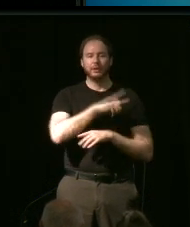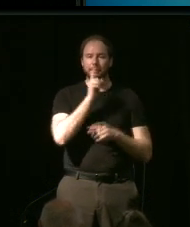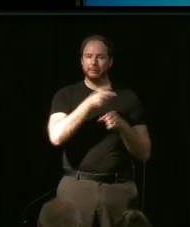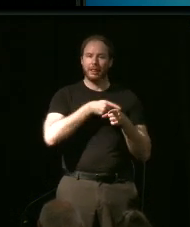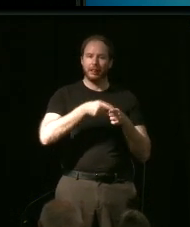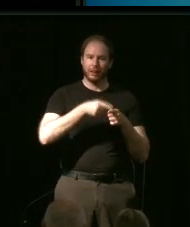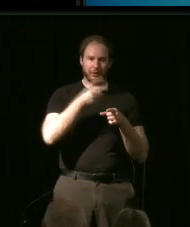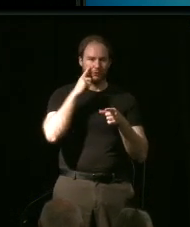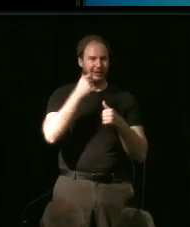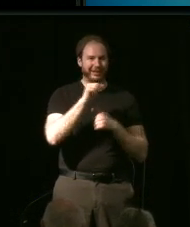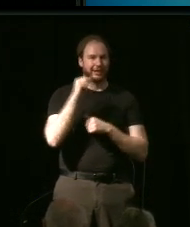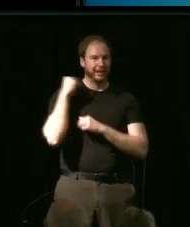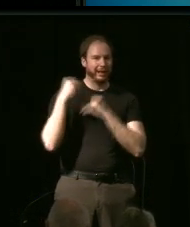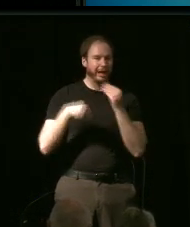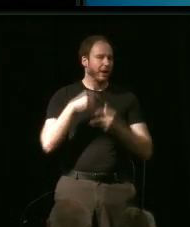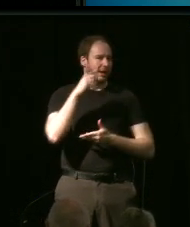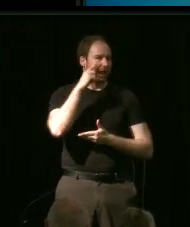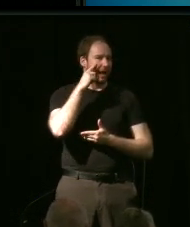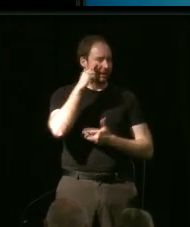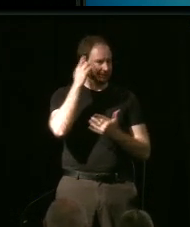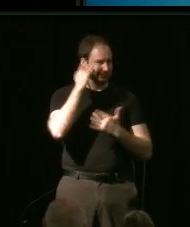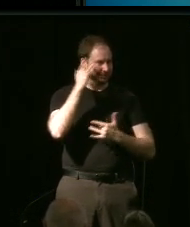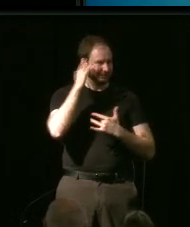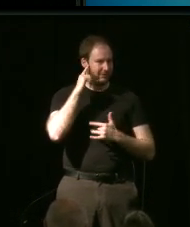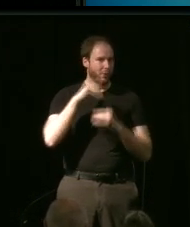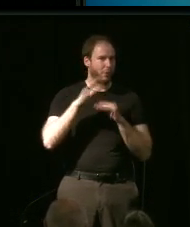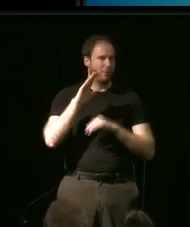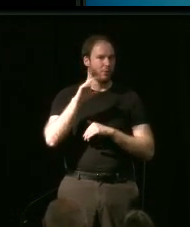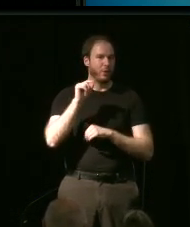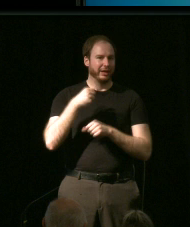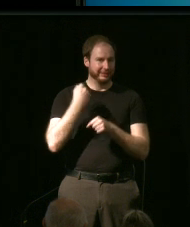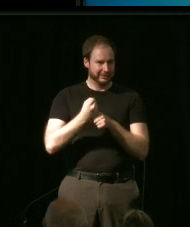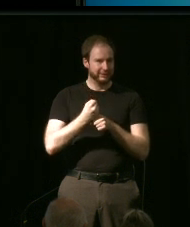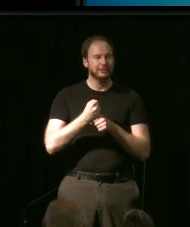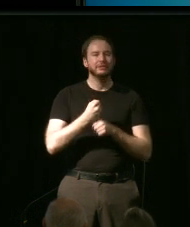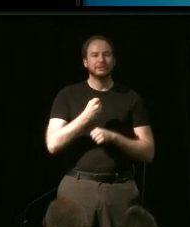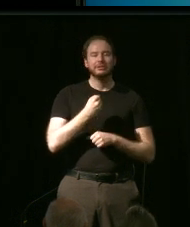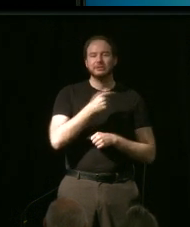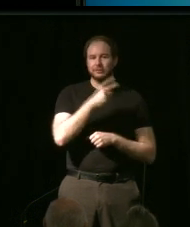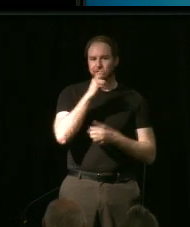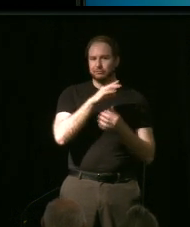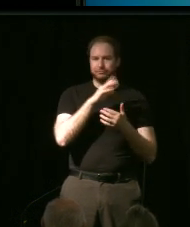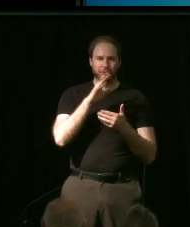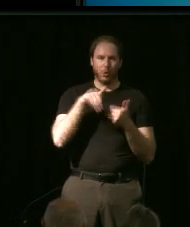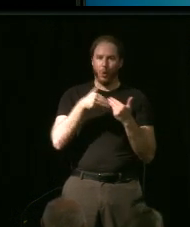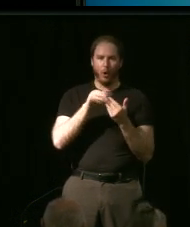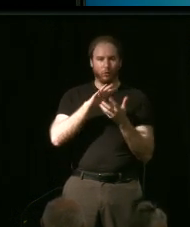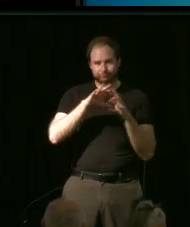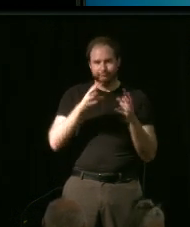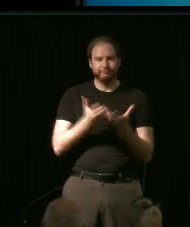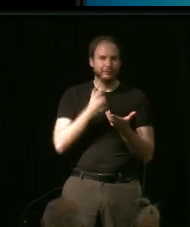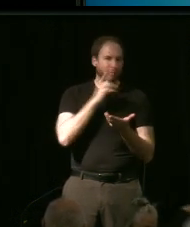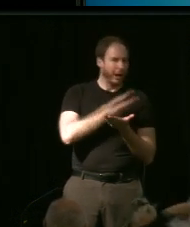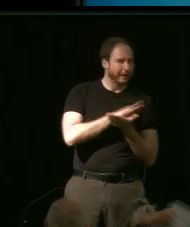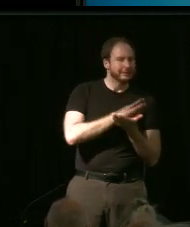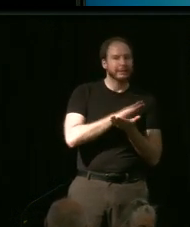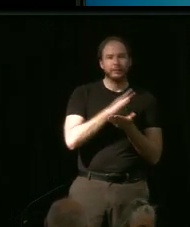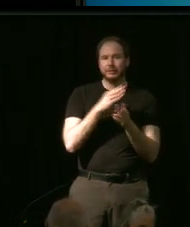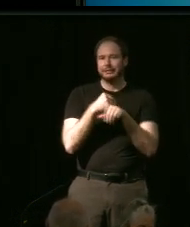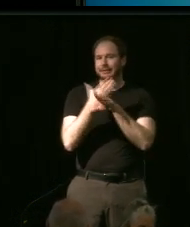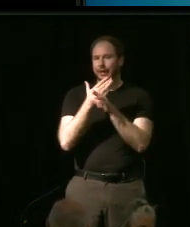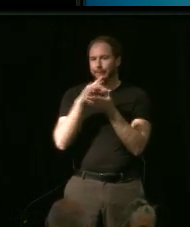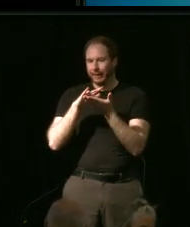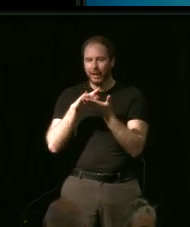in inherited eye diseases for over 20 years, in roles spanning academia, telemedicine, and